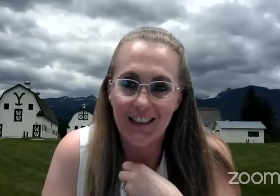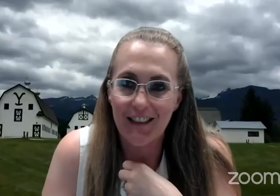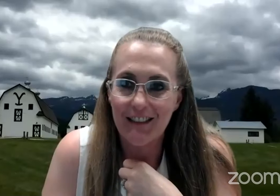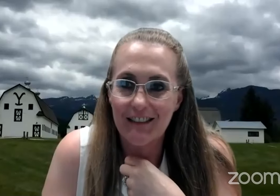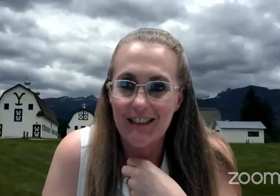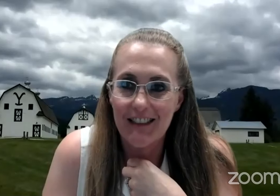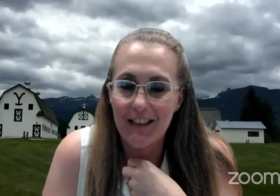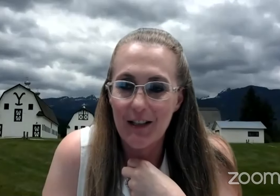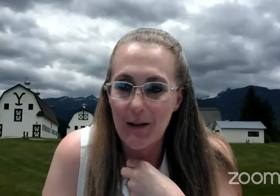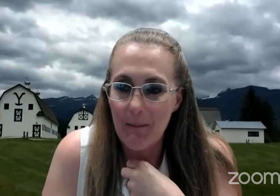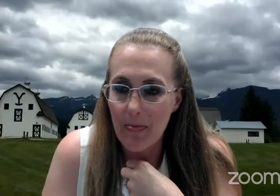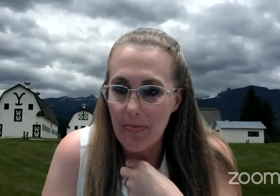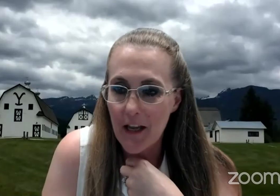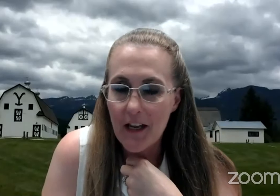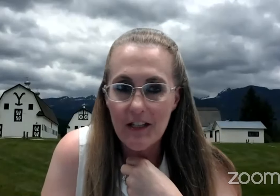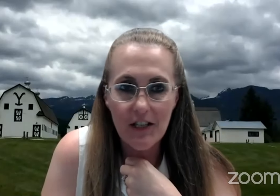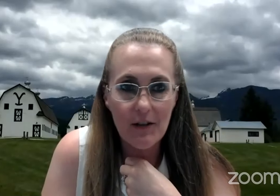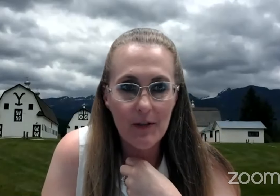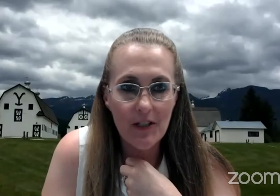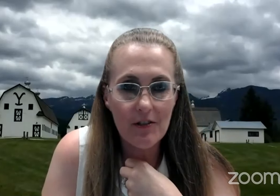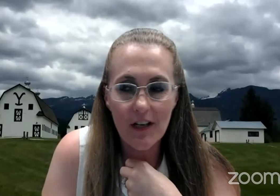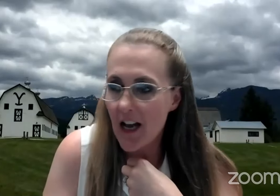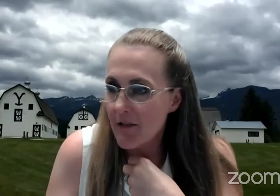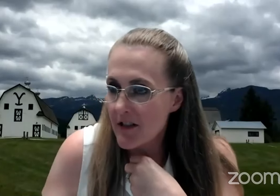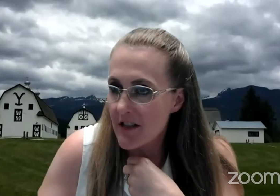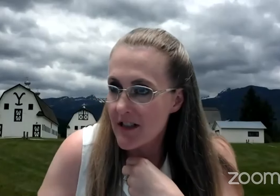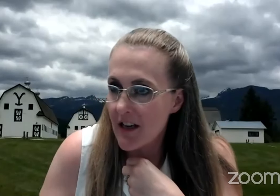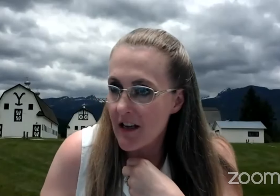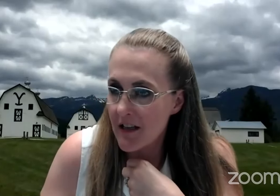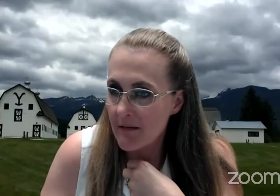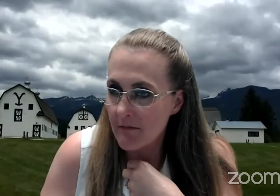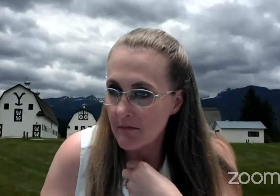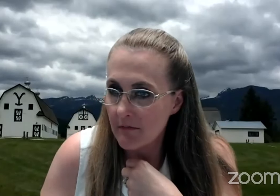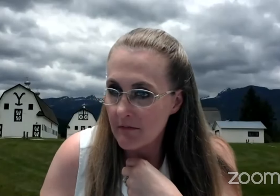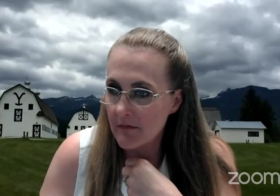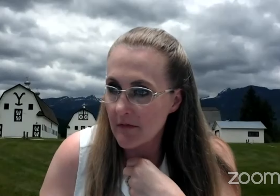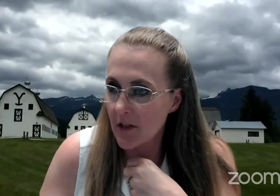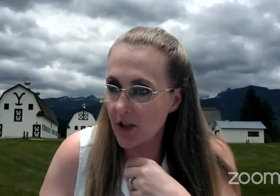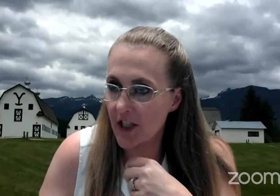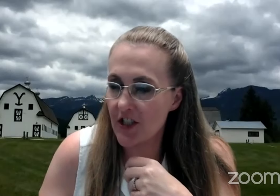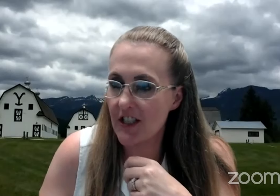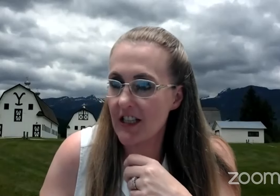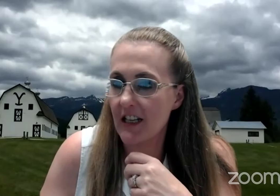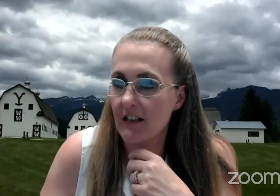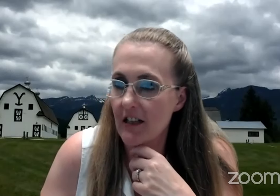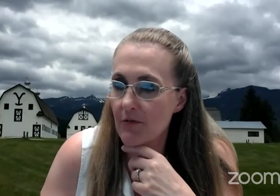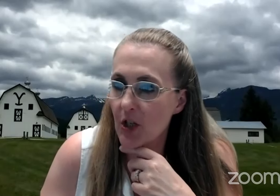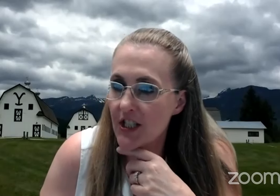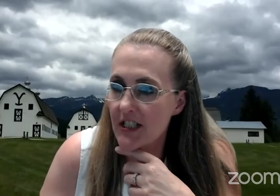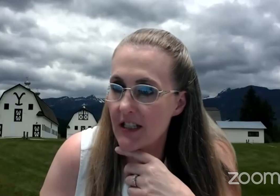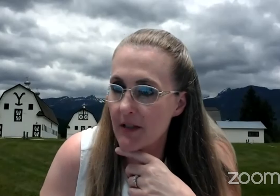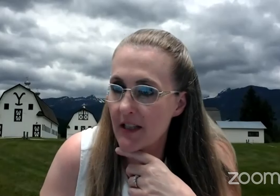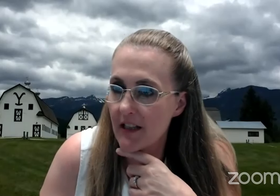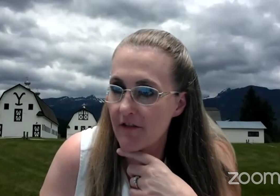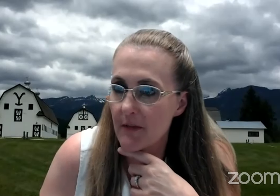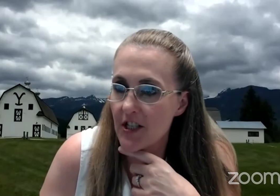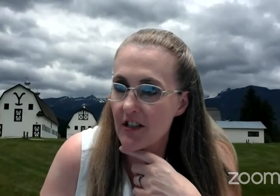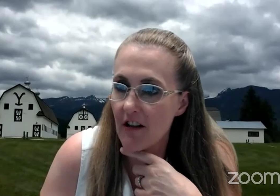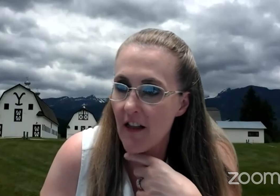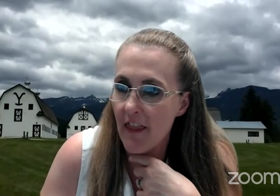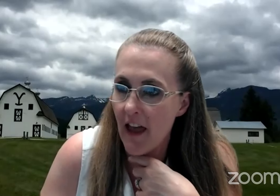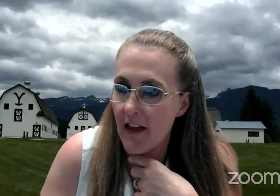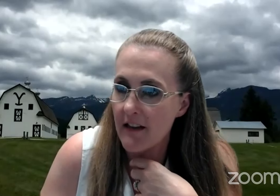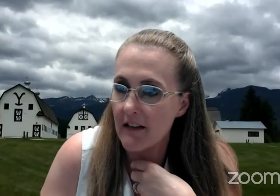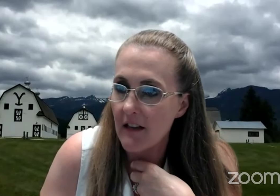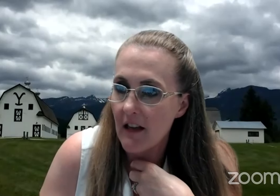apologize. Bookstore hours? So the bookstore hours, hold on just a second, because Roy just sent me the